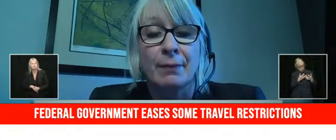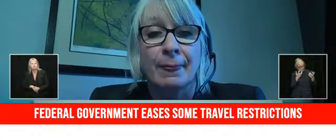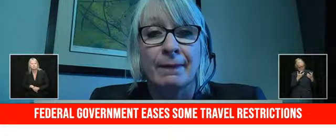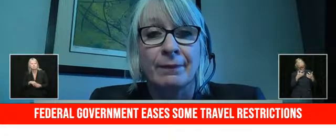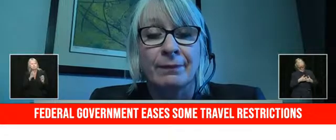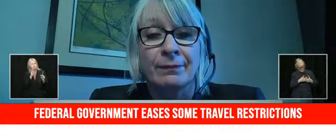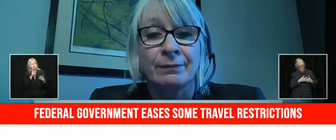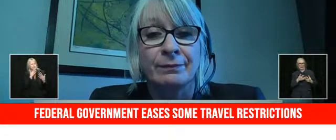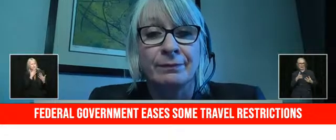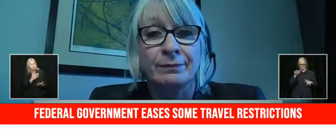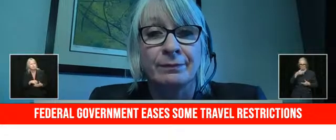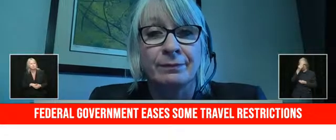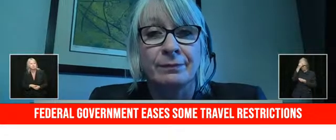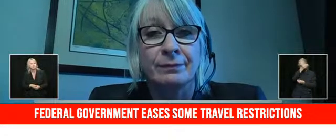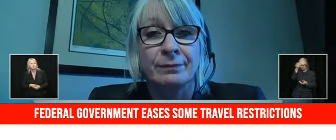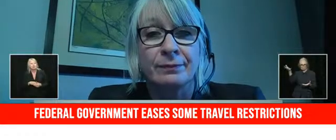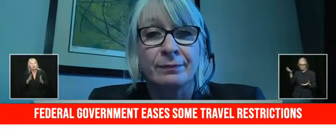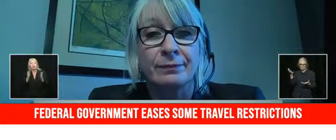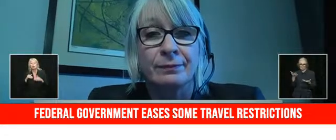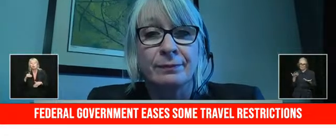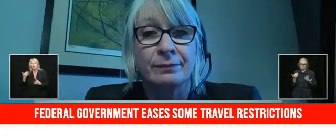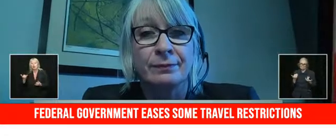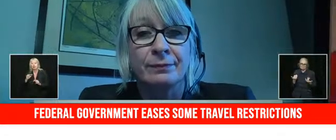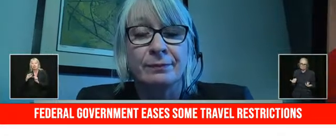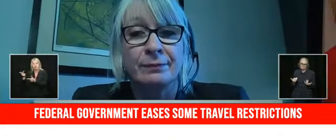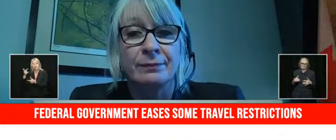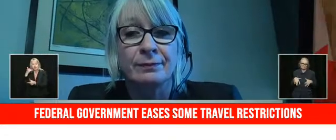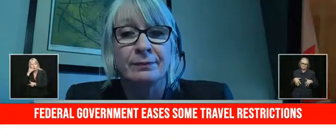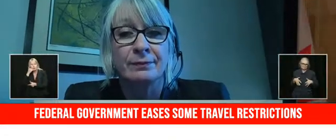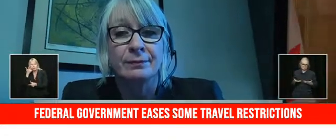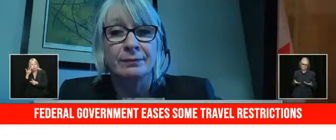Thank you. Operator, we'll go to 3 more questions over the phone.